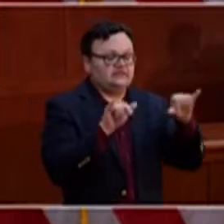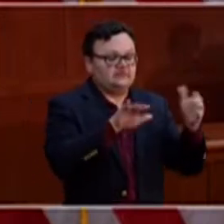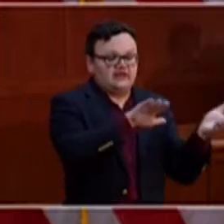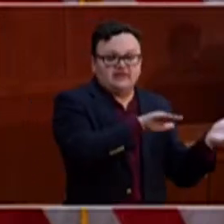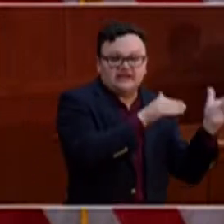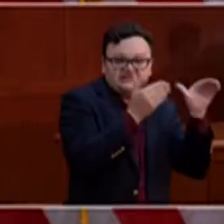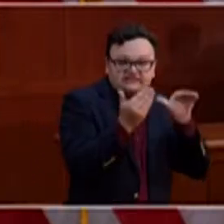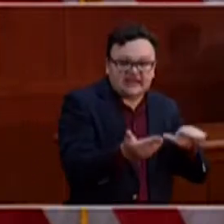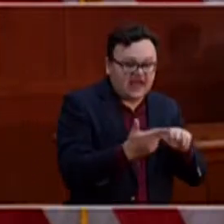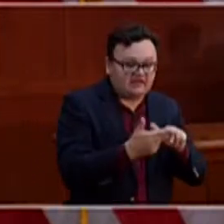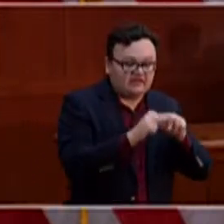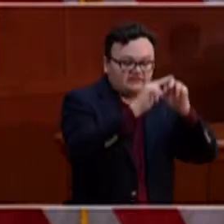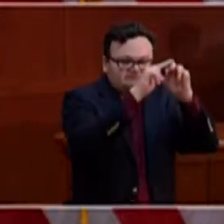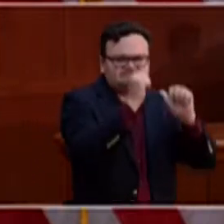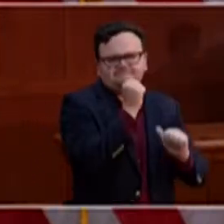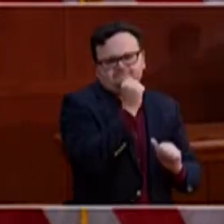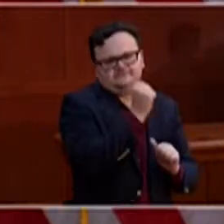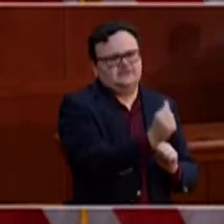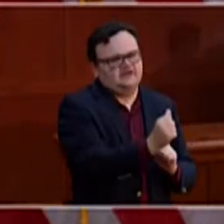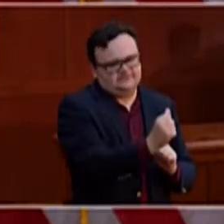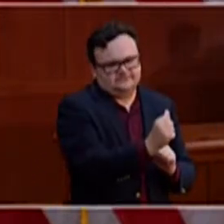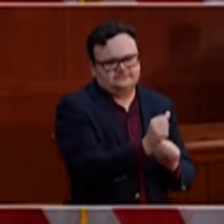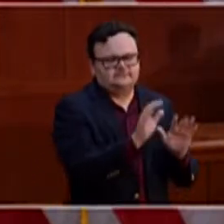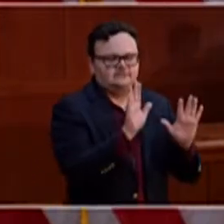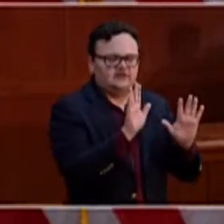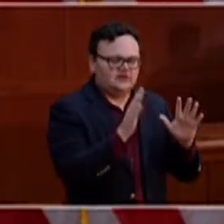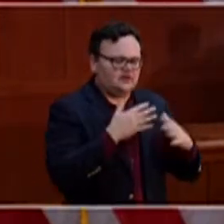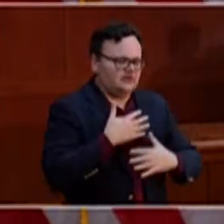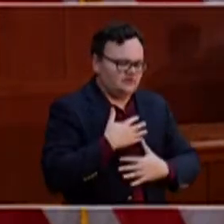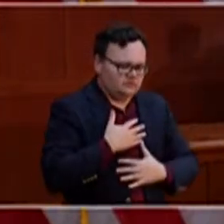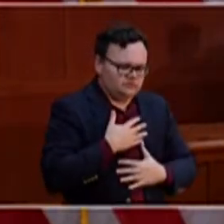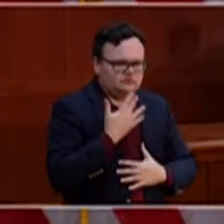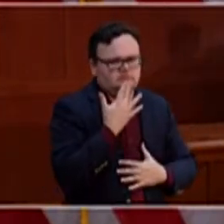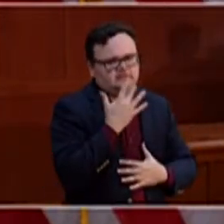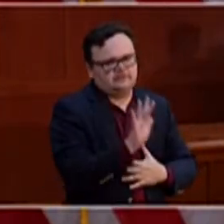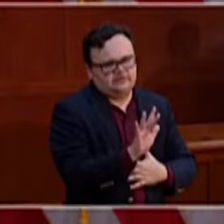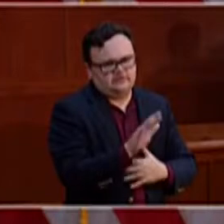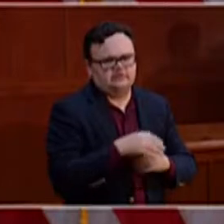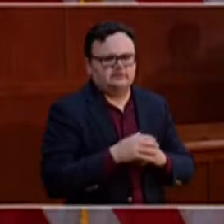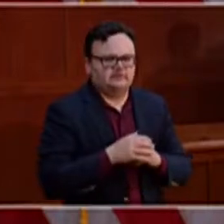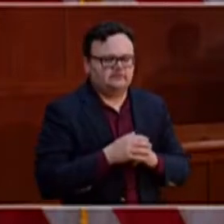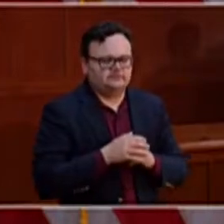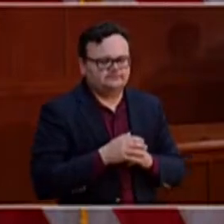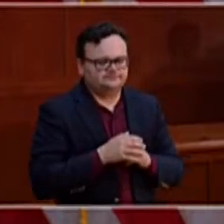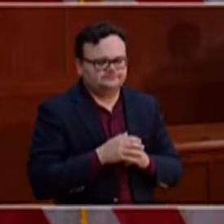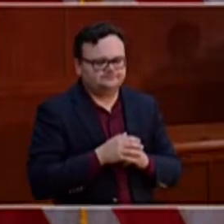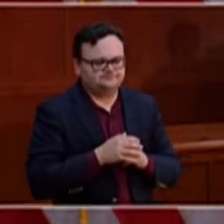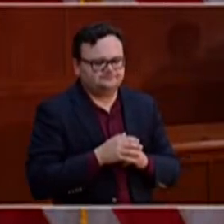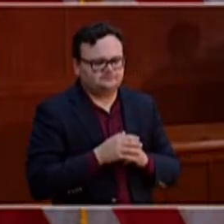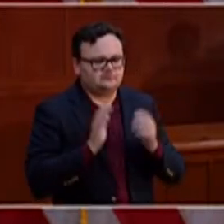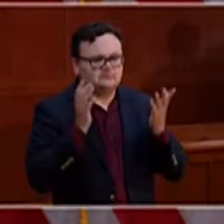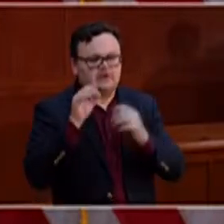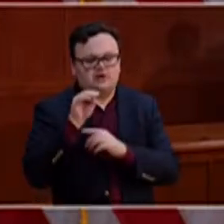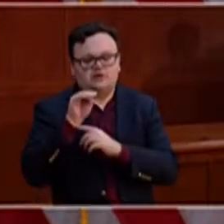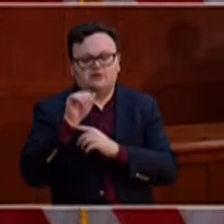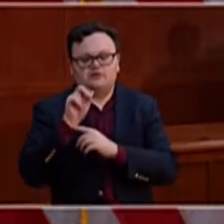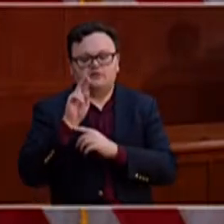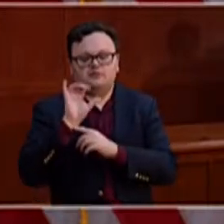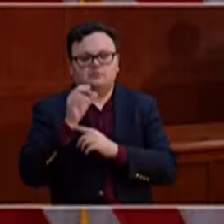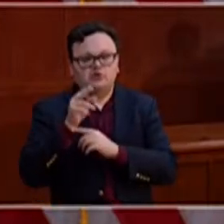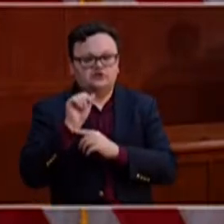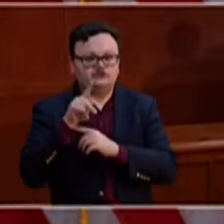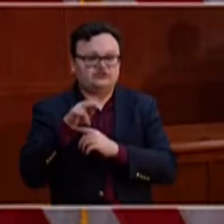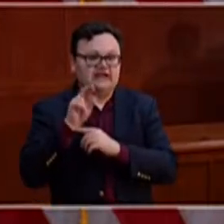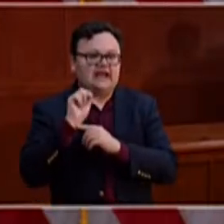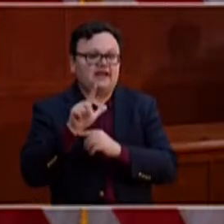changes in testing or whether, we're seeing something a little bit different than what we saw in March and April. I've heard different people offer kind